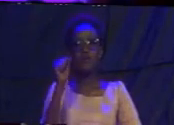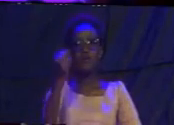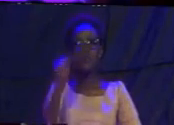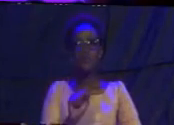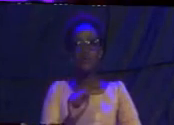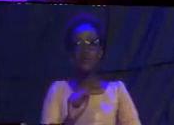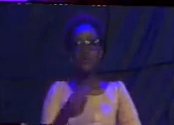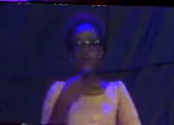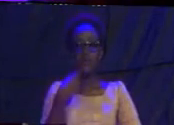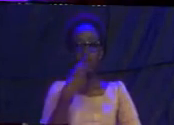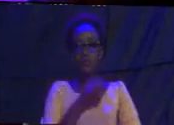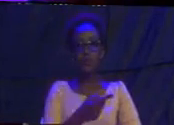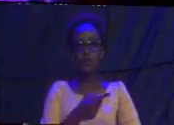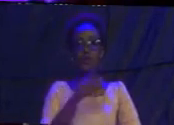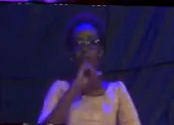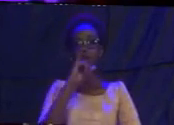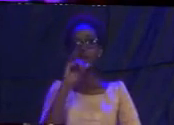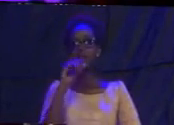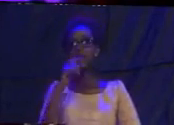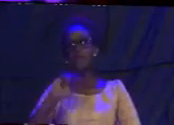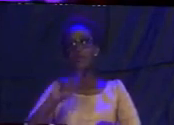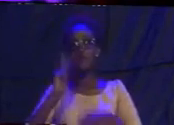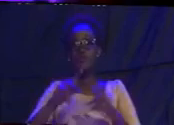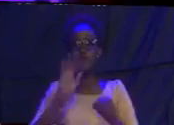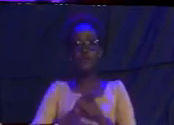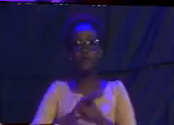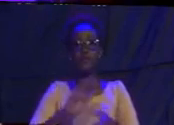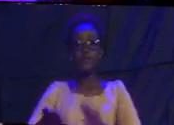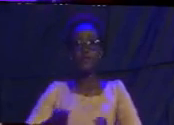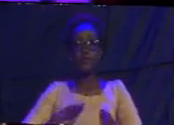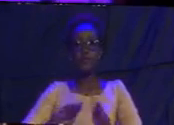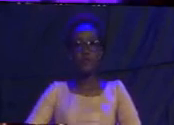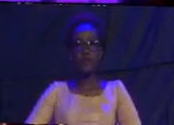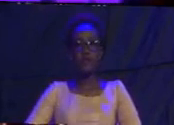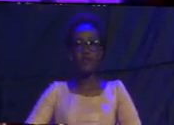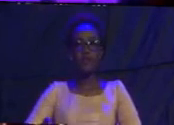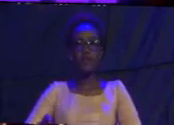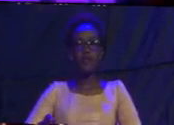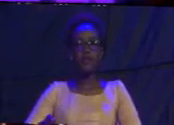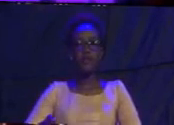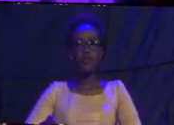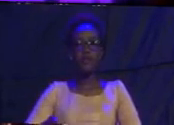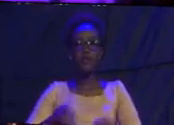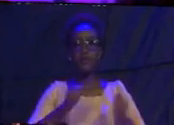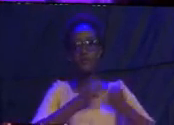Joshua. They said, they have killed some of us. Soldiers have fled.